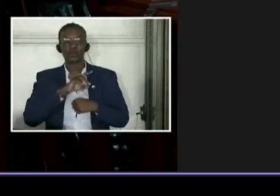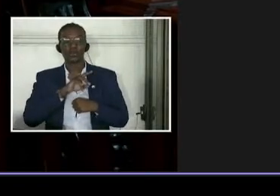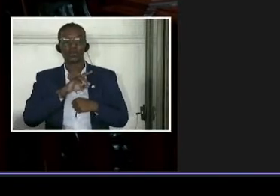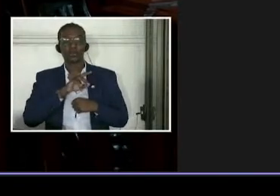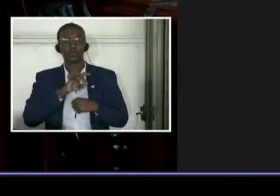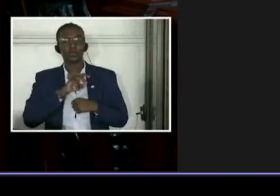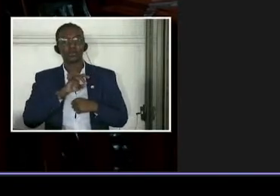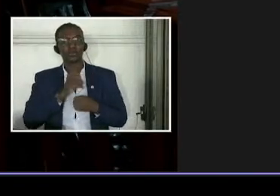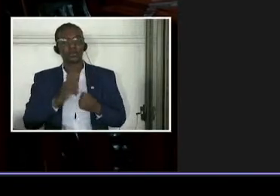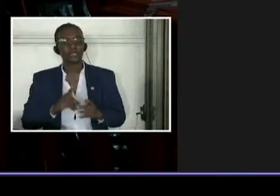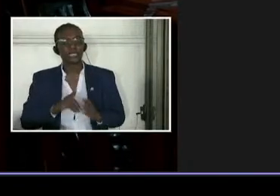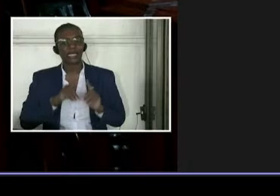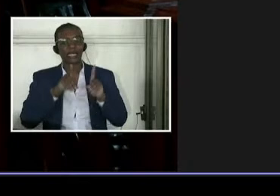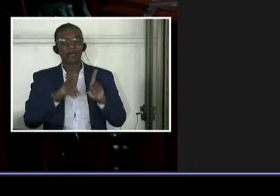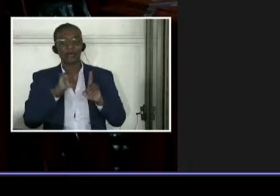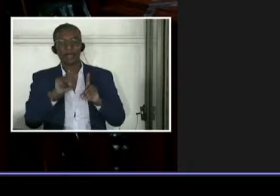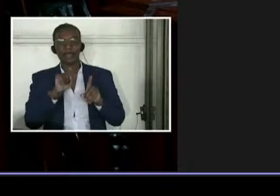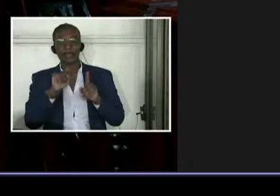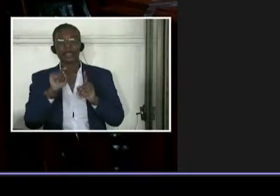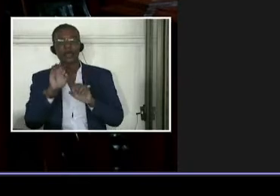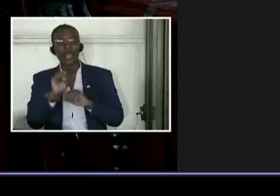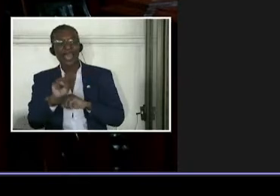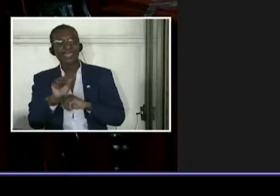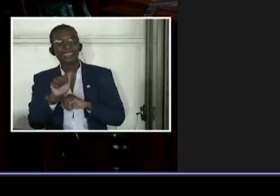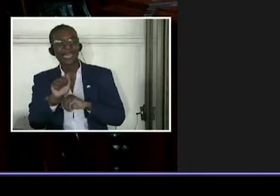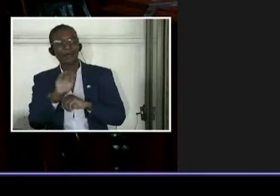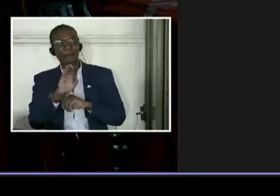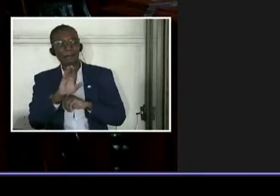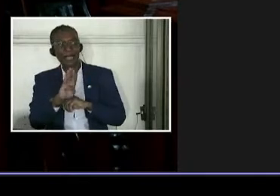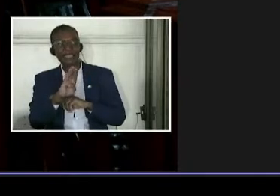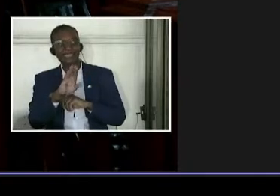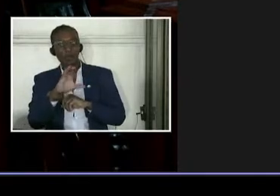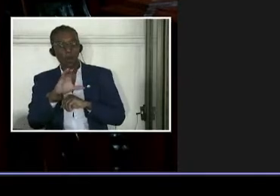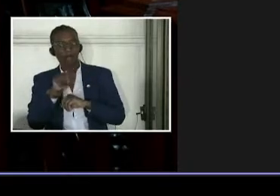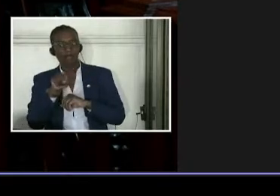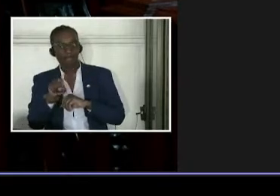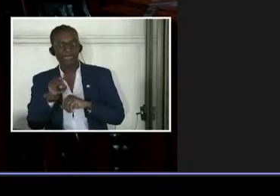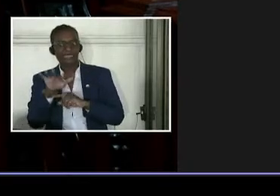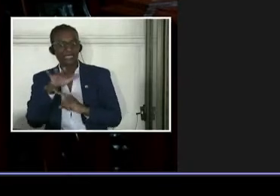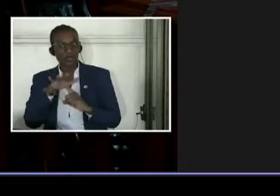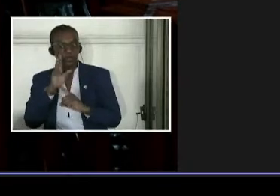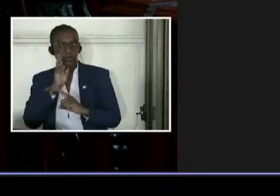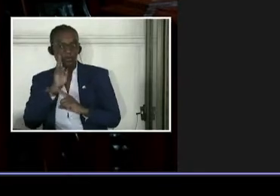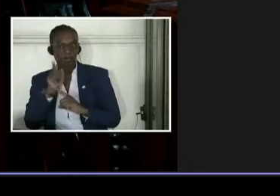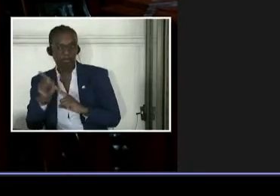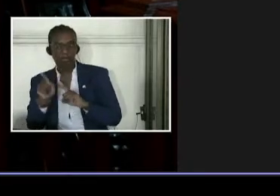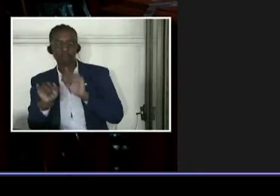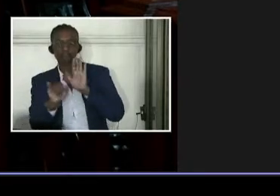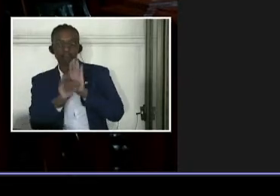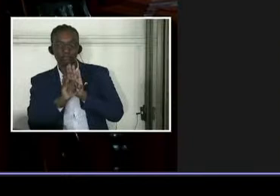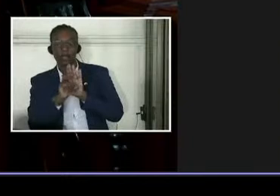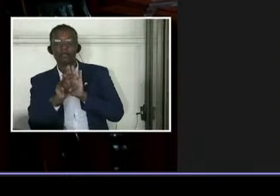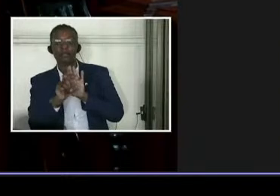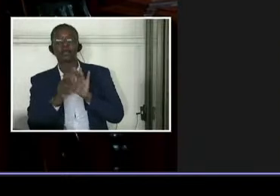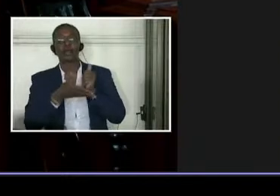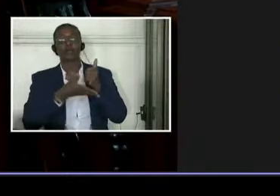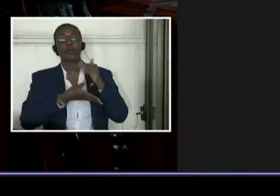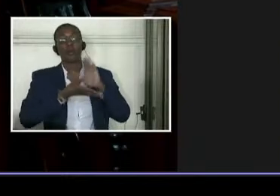Cutting Edge, where a department that can never be stopped by conditions and circumstances will use any means and any